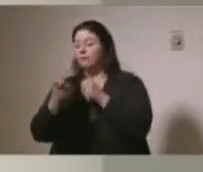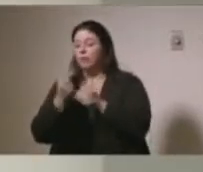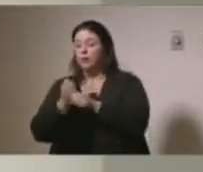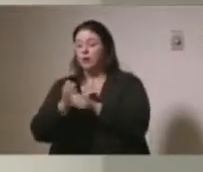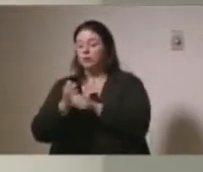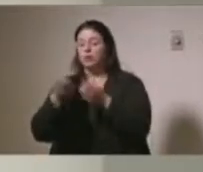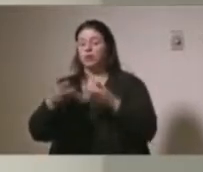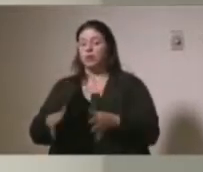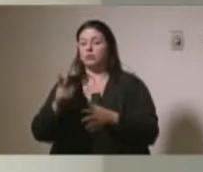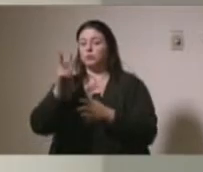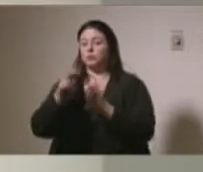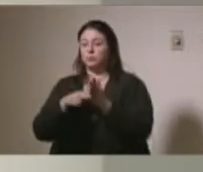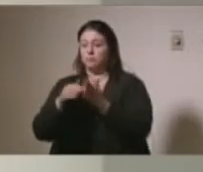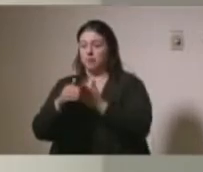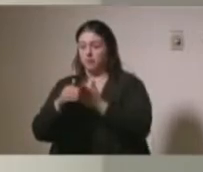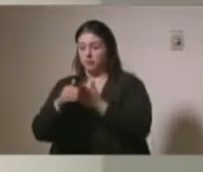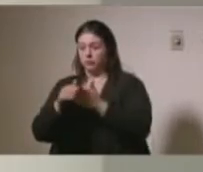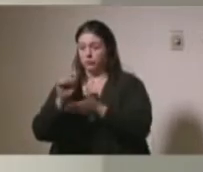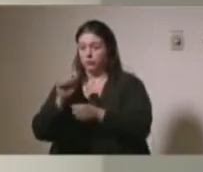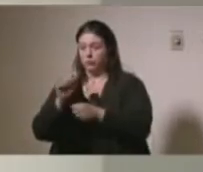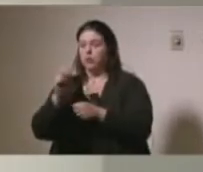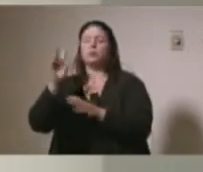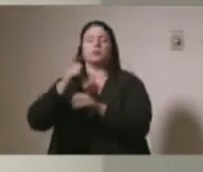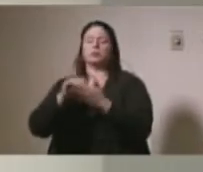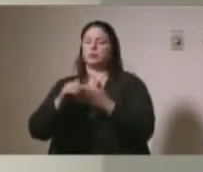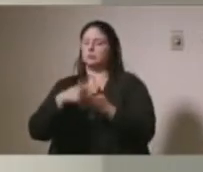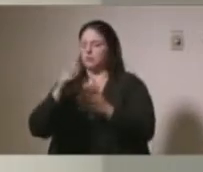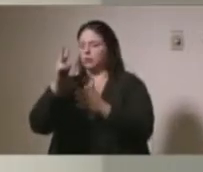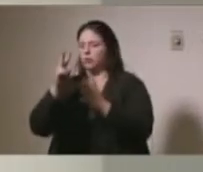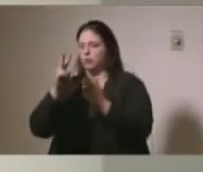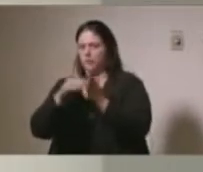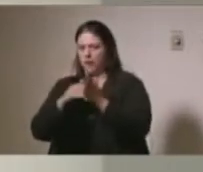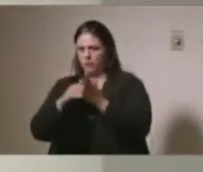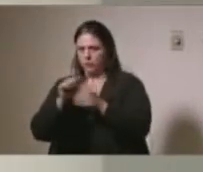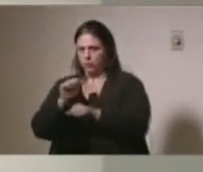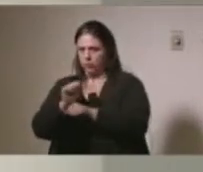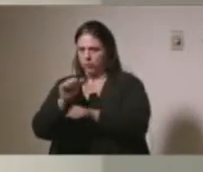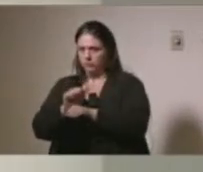years, reducing 16 mail centres down to 3,